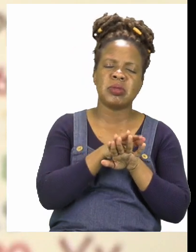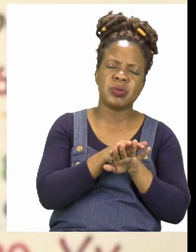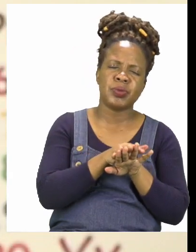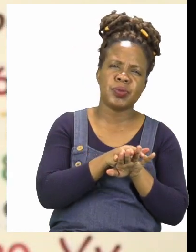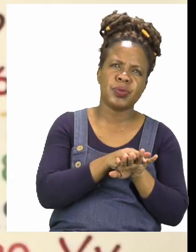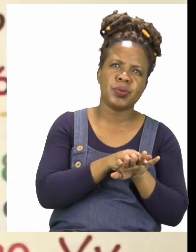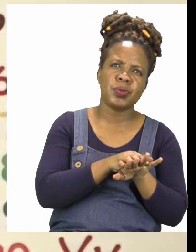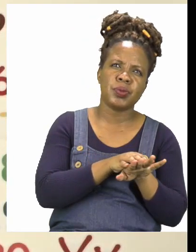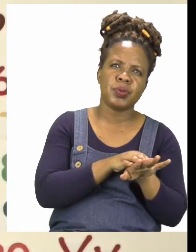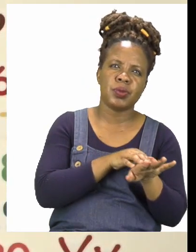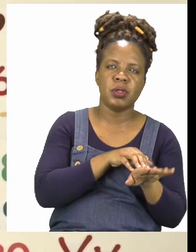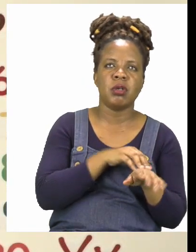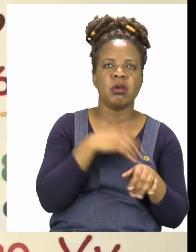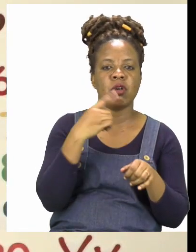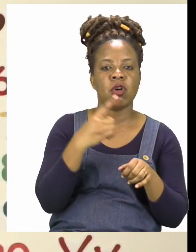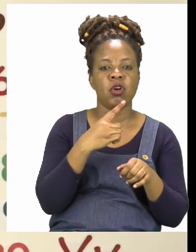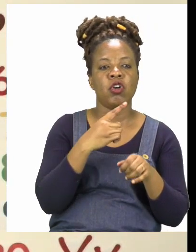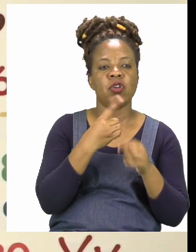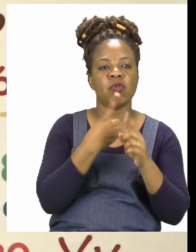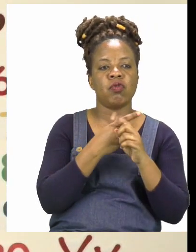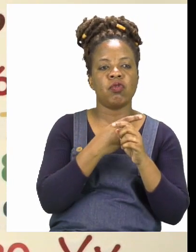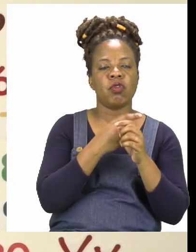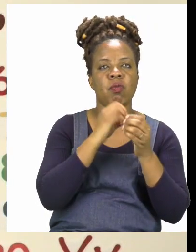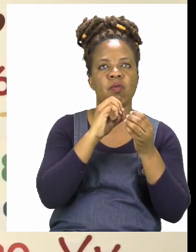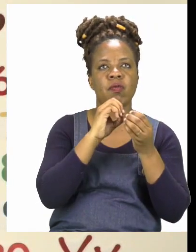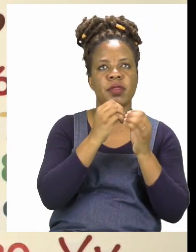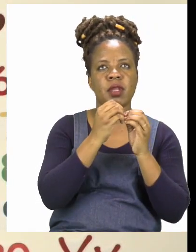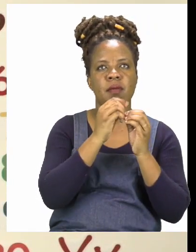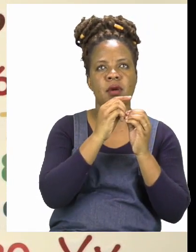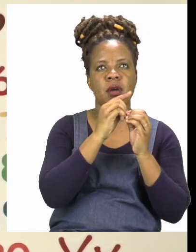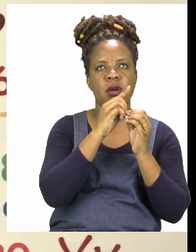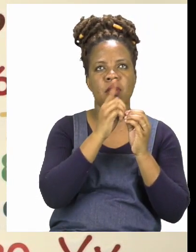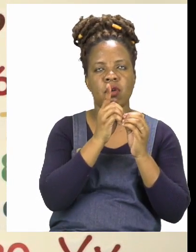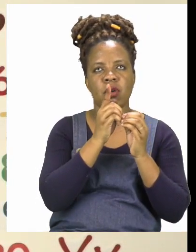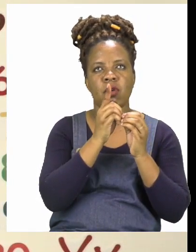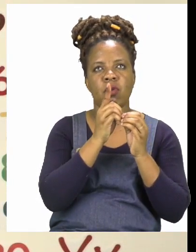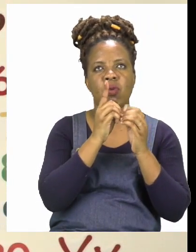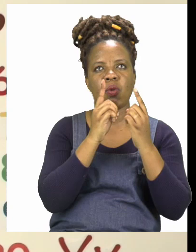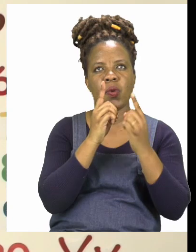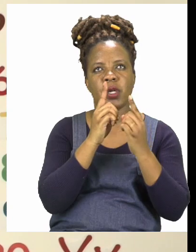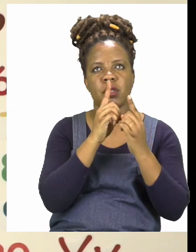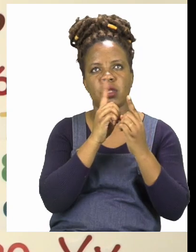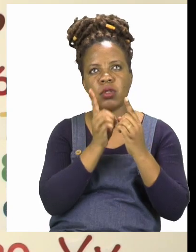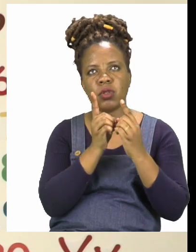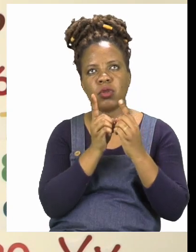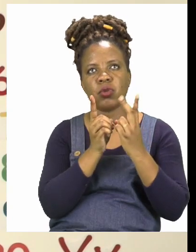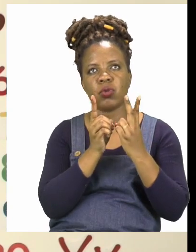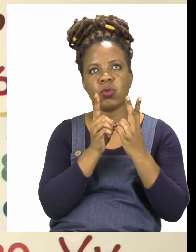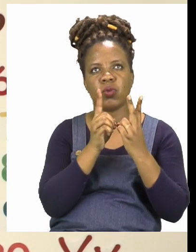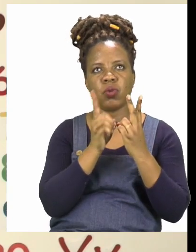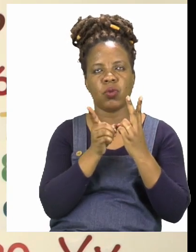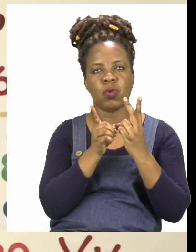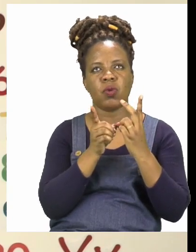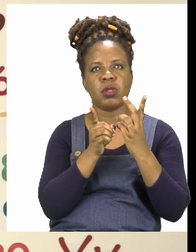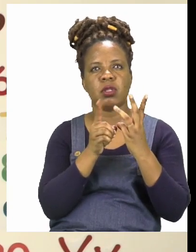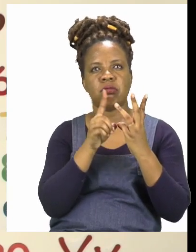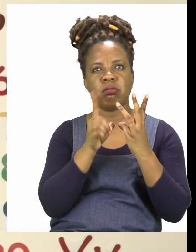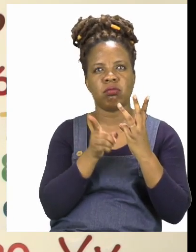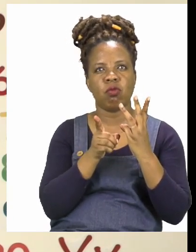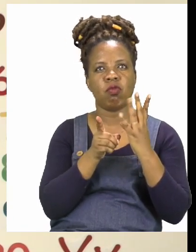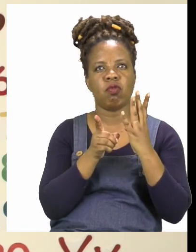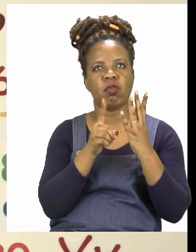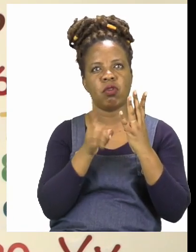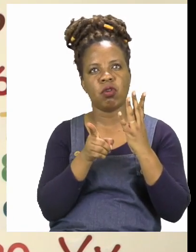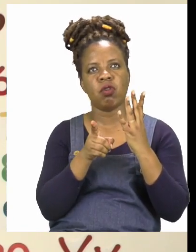number to another after the minute hand has gone right round. The hour hand,